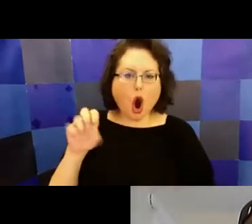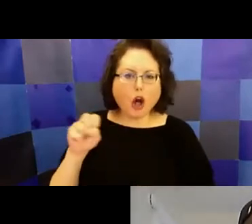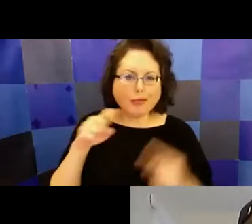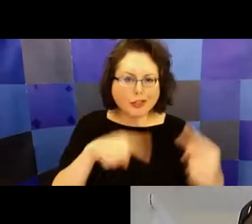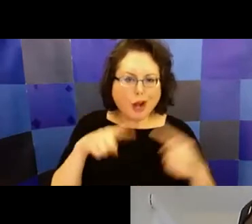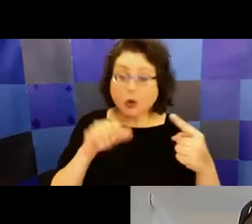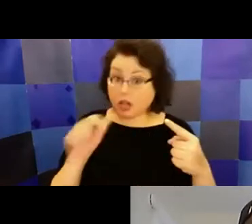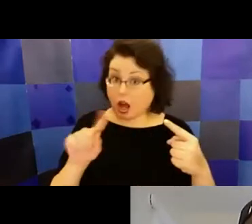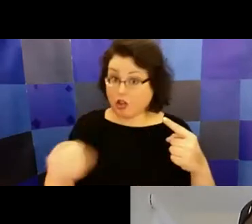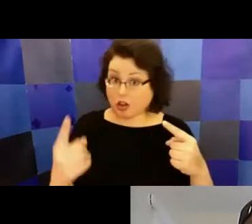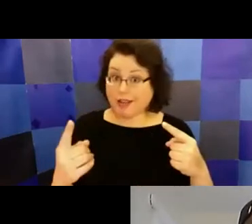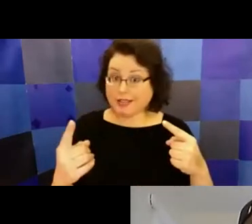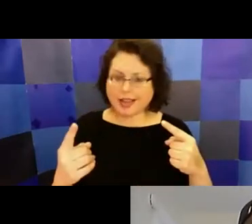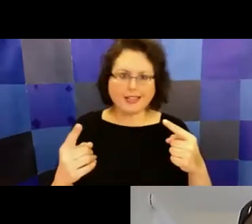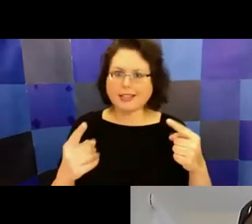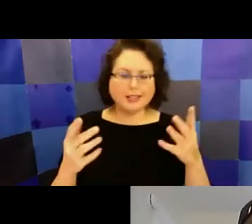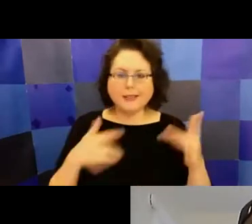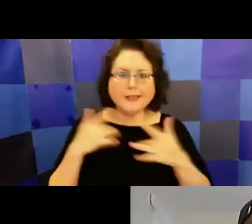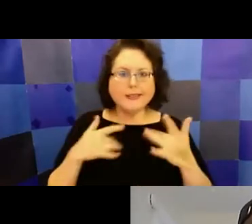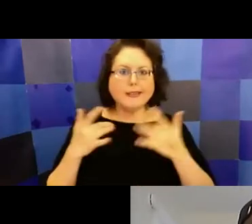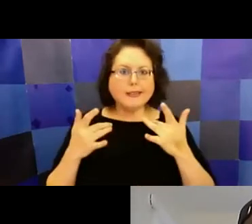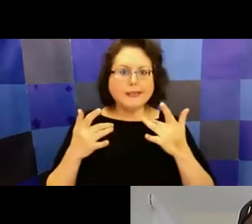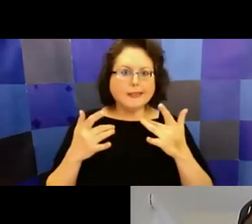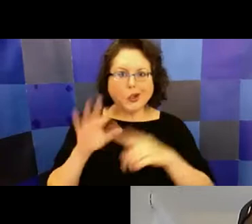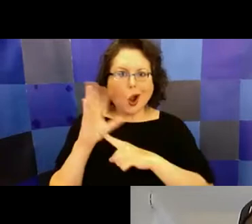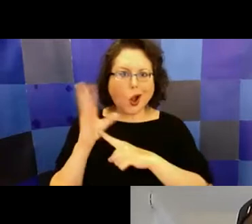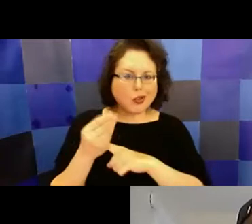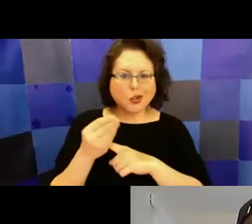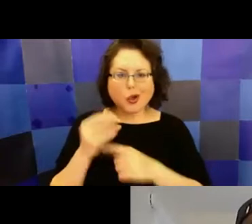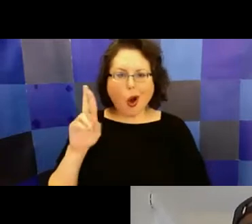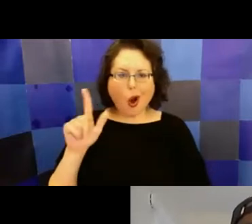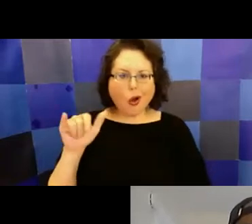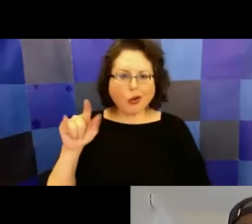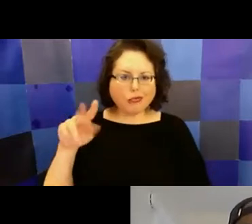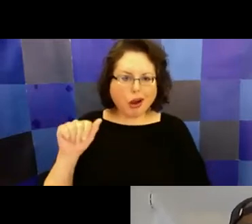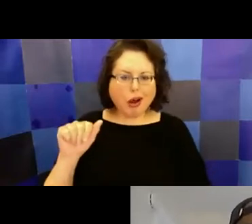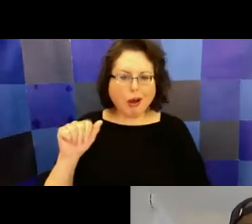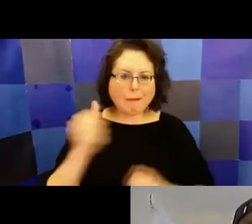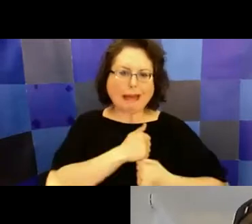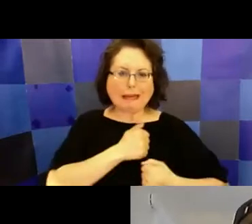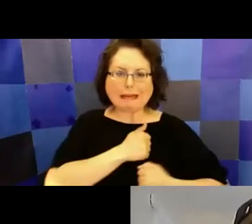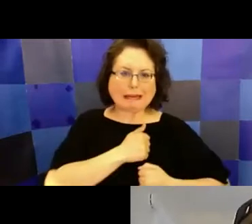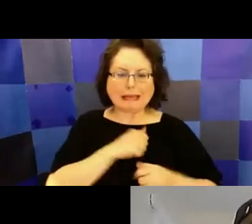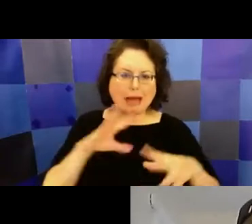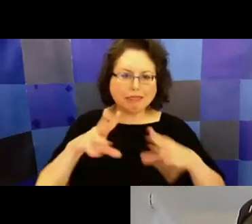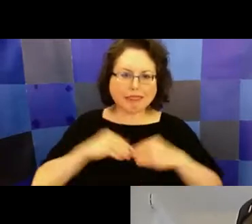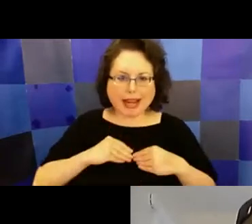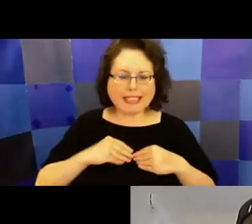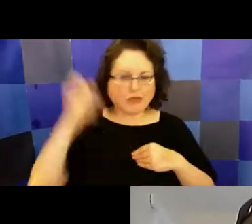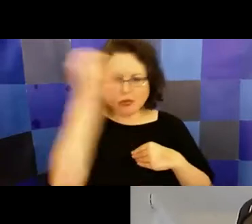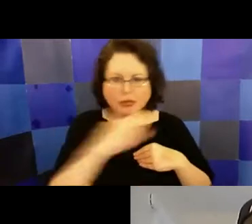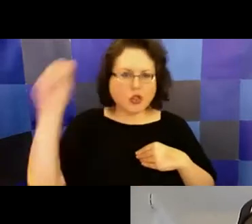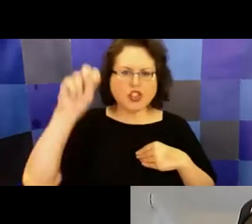of adventurous, you know, sort of ultra militant, you know, embrace of revolutionary violence,